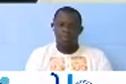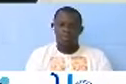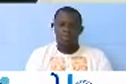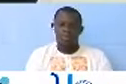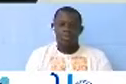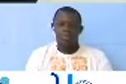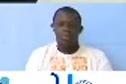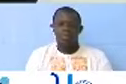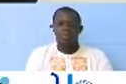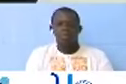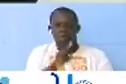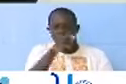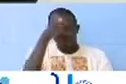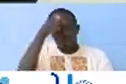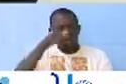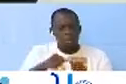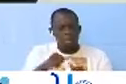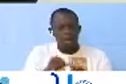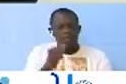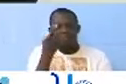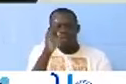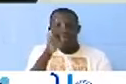Do you remember the date of your first